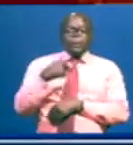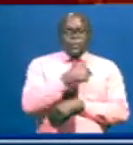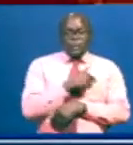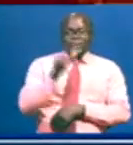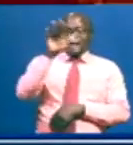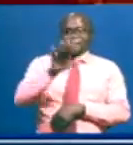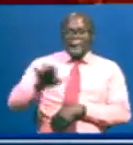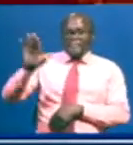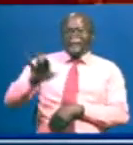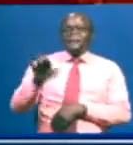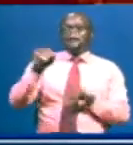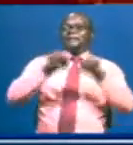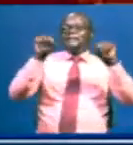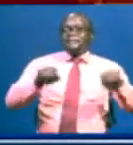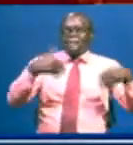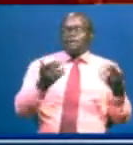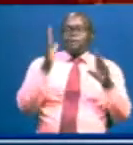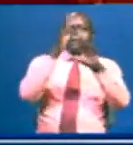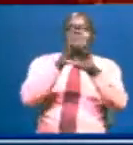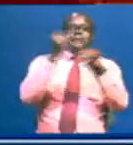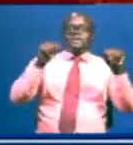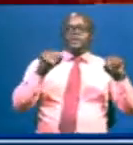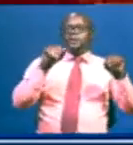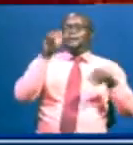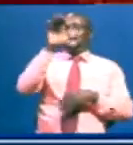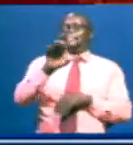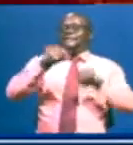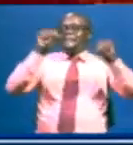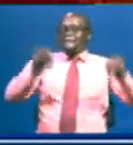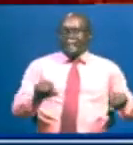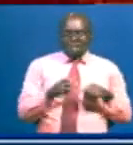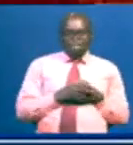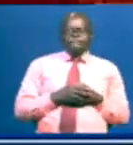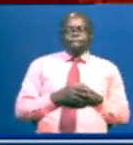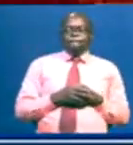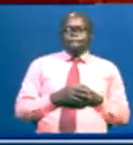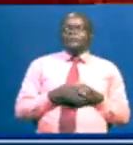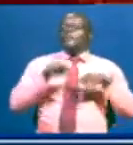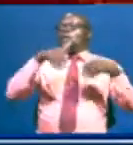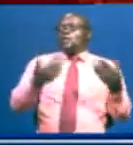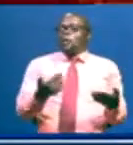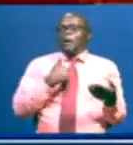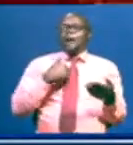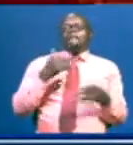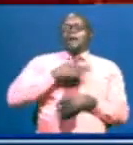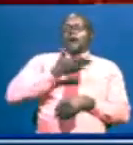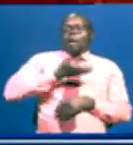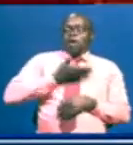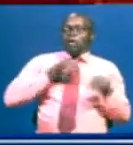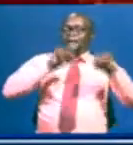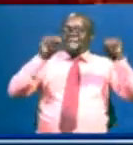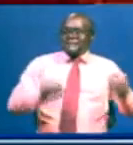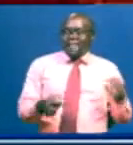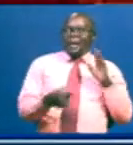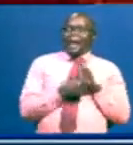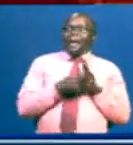system? Are we a presidential system? And or do we just have our own system, which we call it the